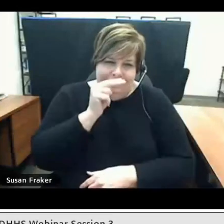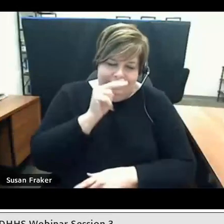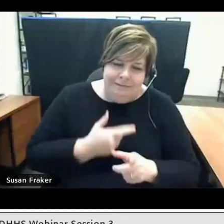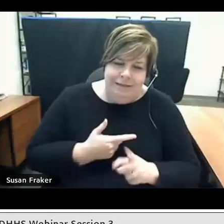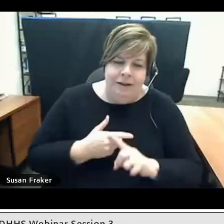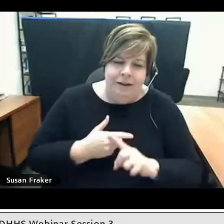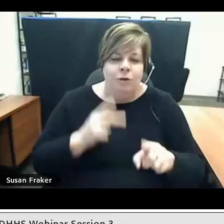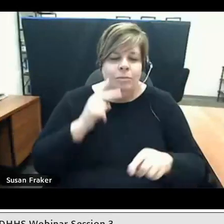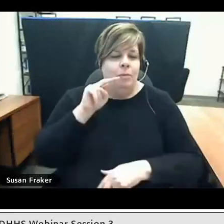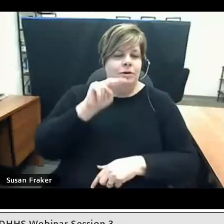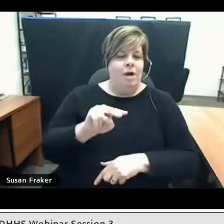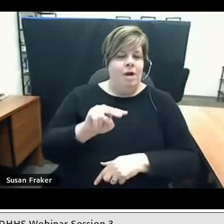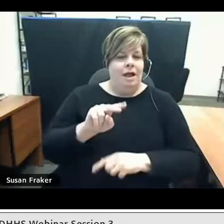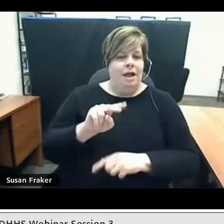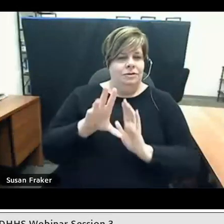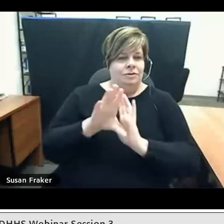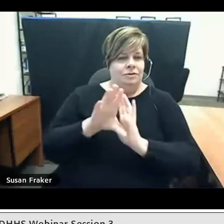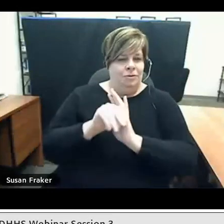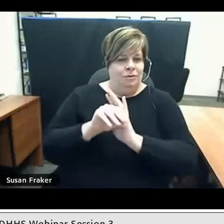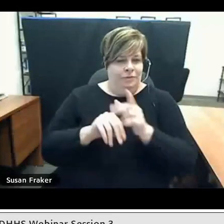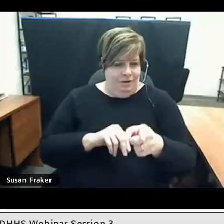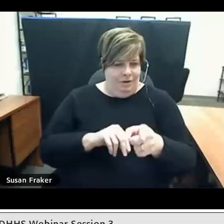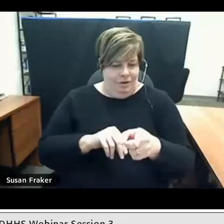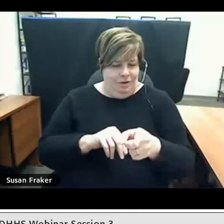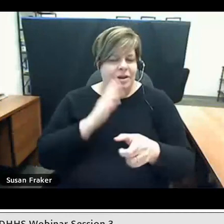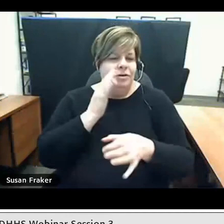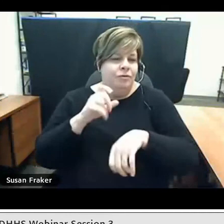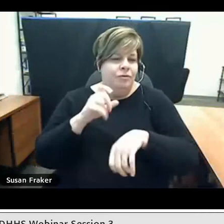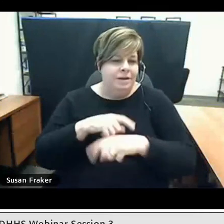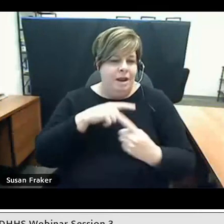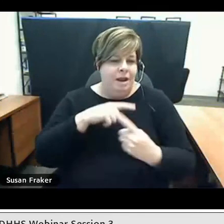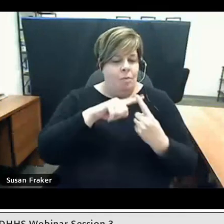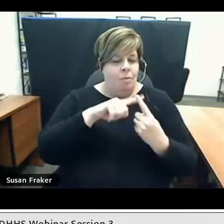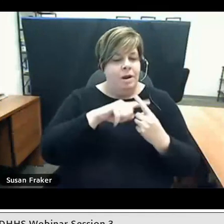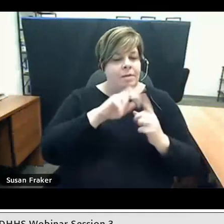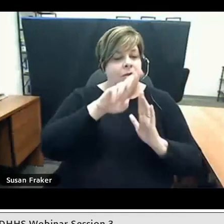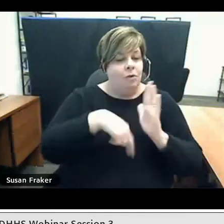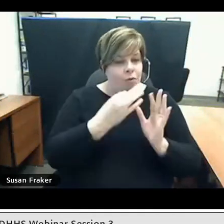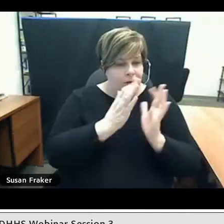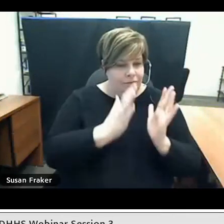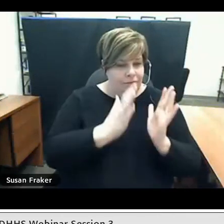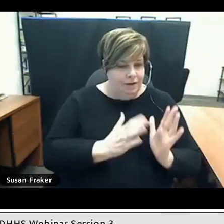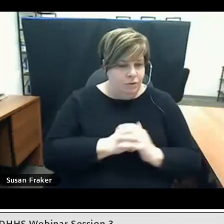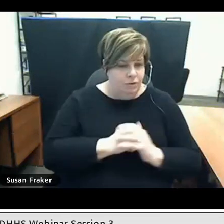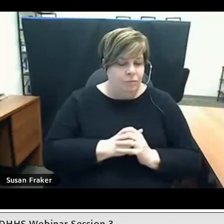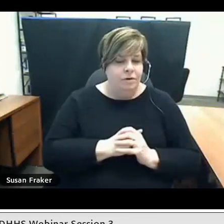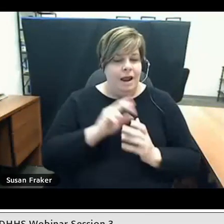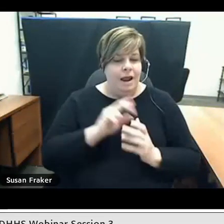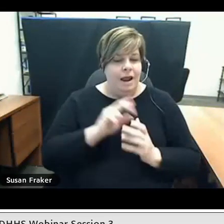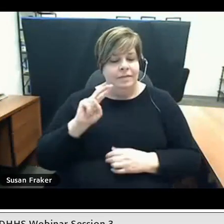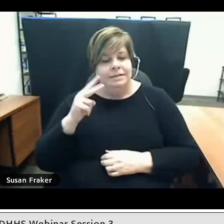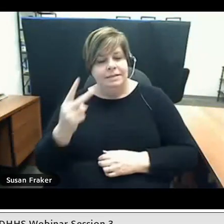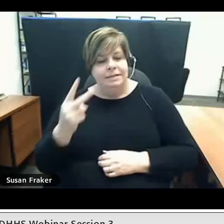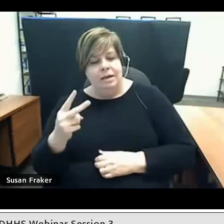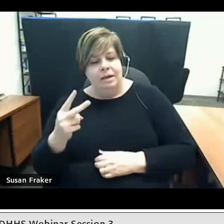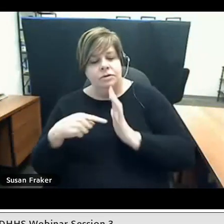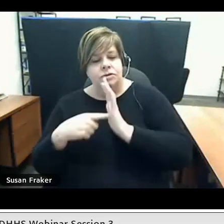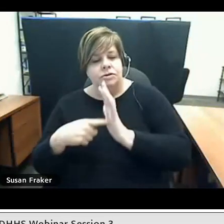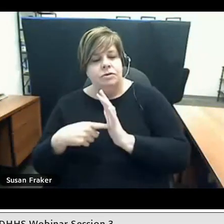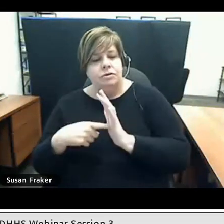to watch these videos in your free time. One talks about the role of an interpreter, and then the other one shows